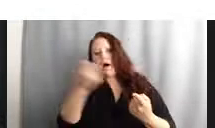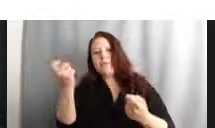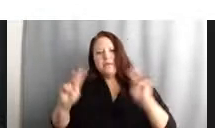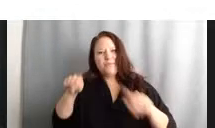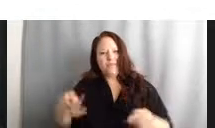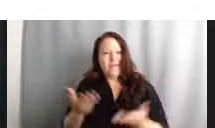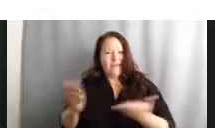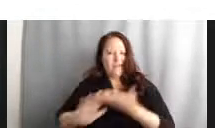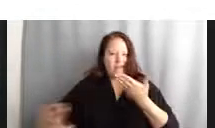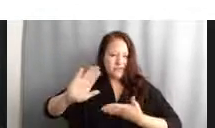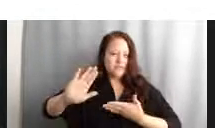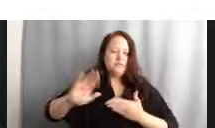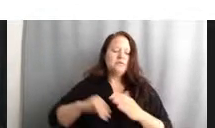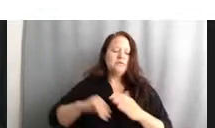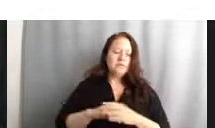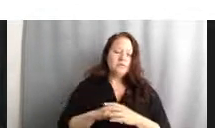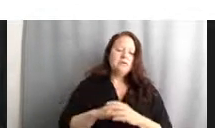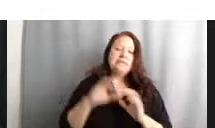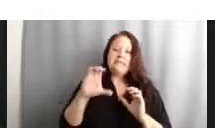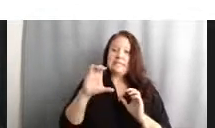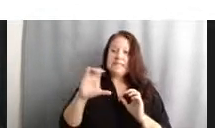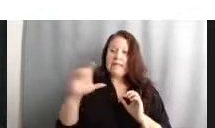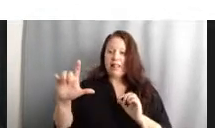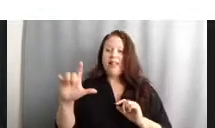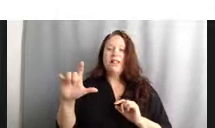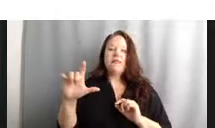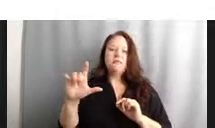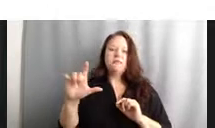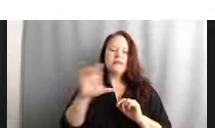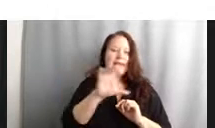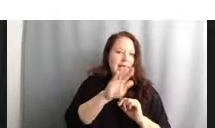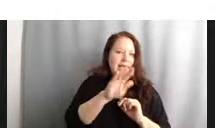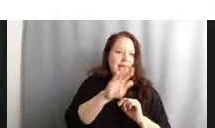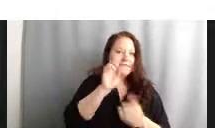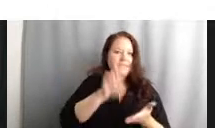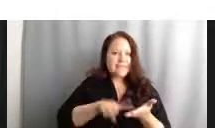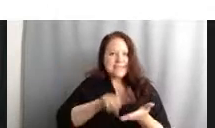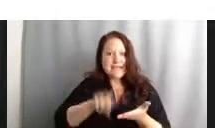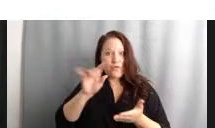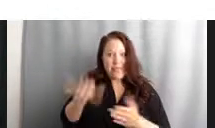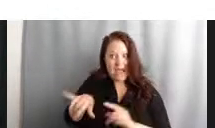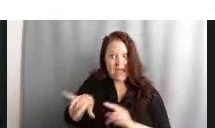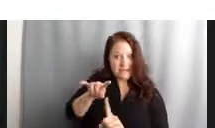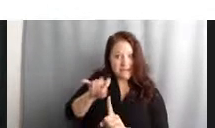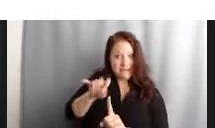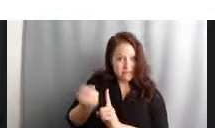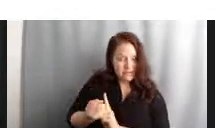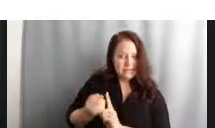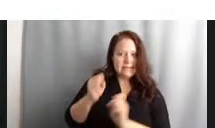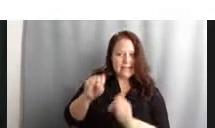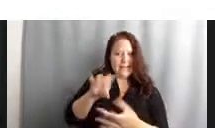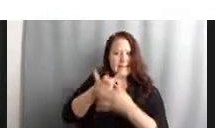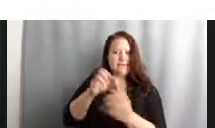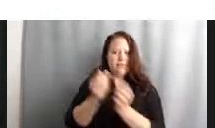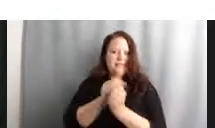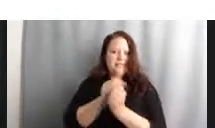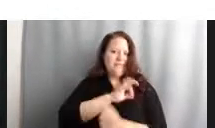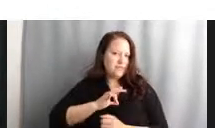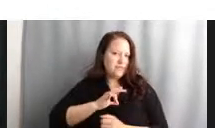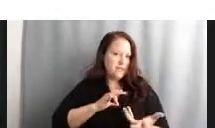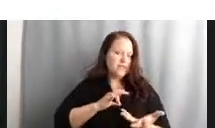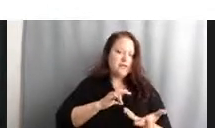community. So if a CCL case investigator in that context is able to connect with the faculty member and